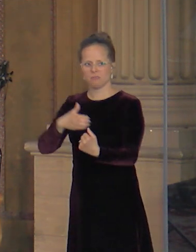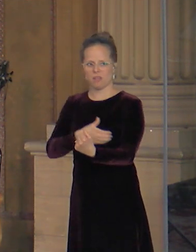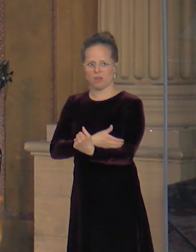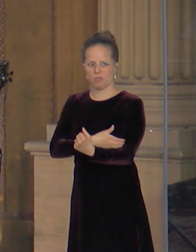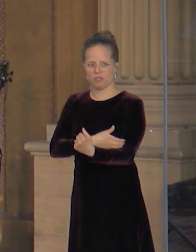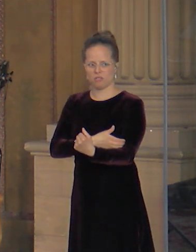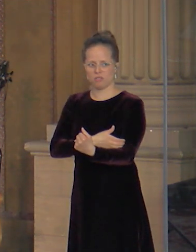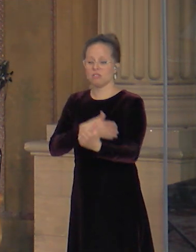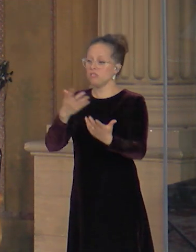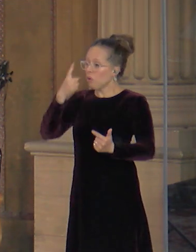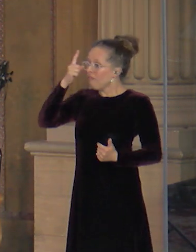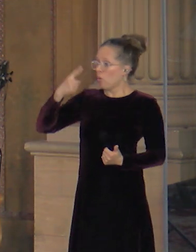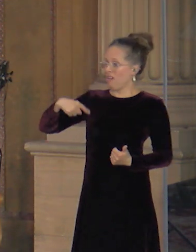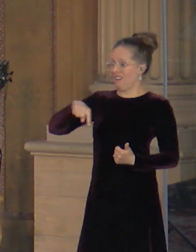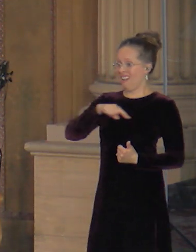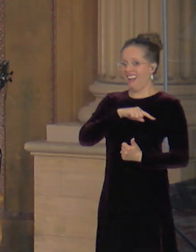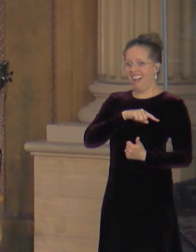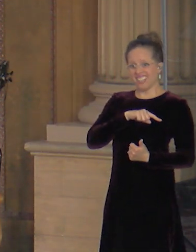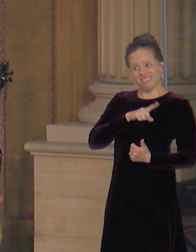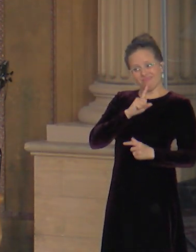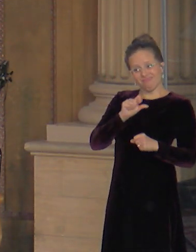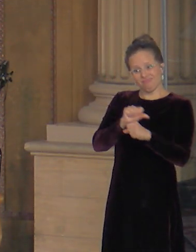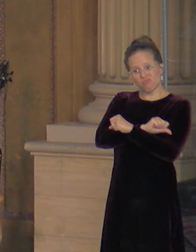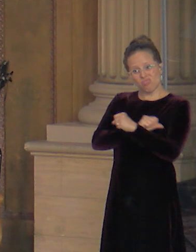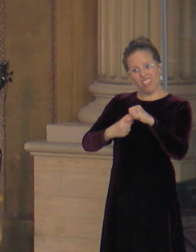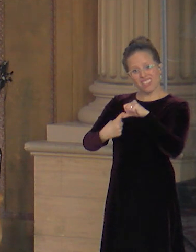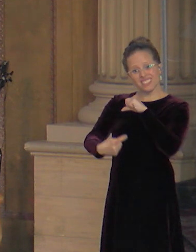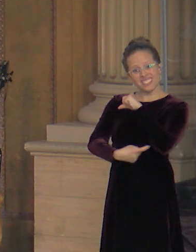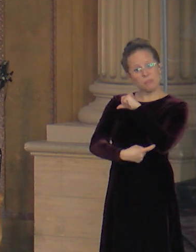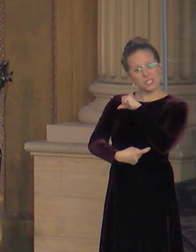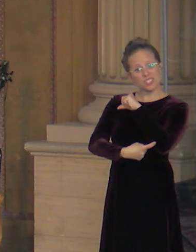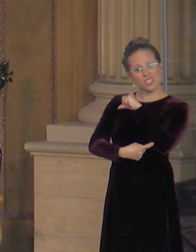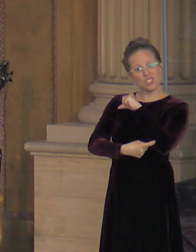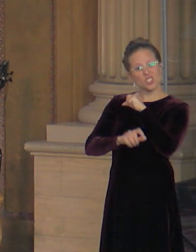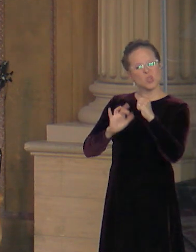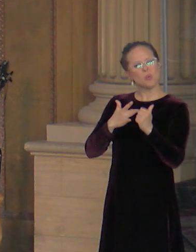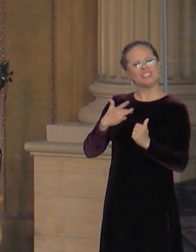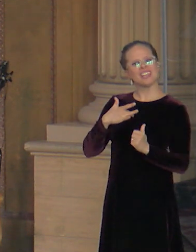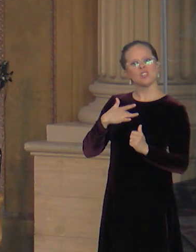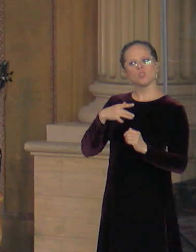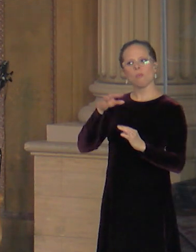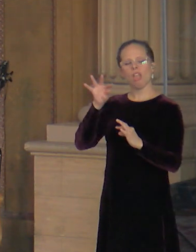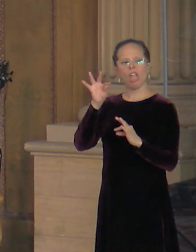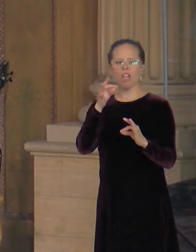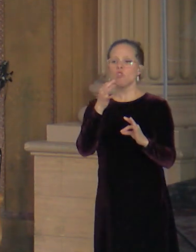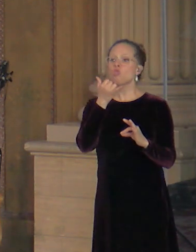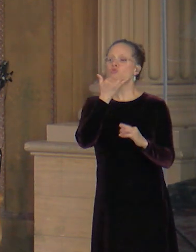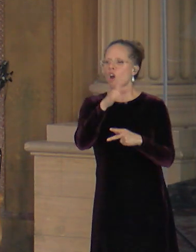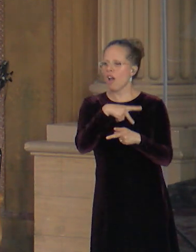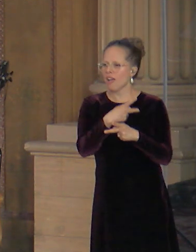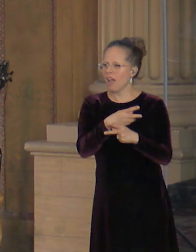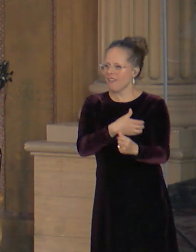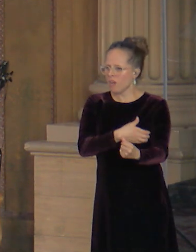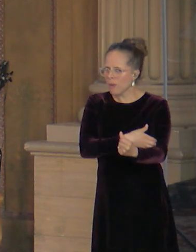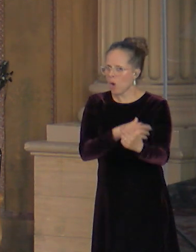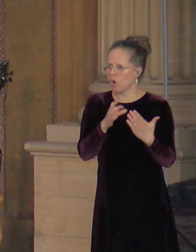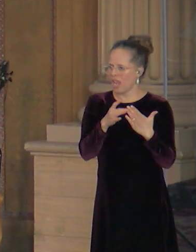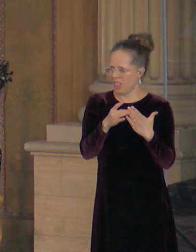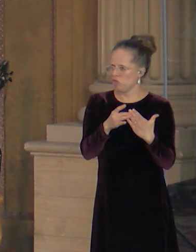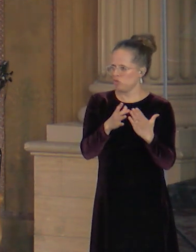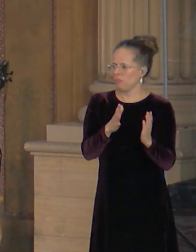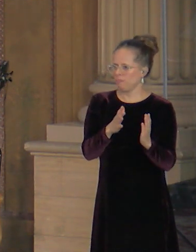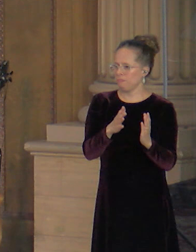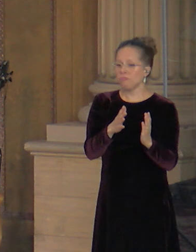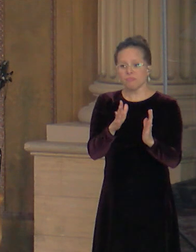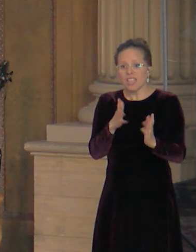temptation too there's always a temptation toward the wrong kind of power and leadership and I say that believing that power